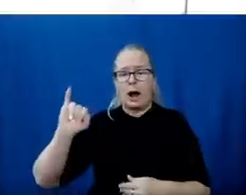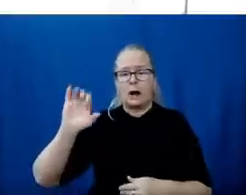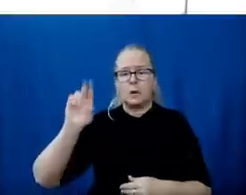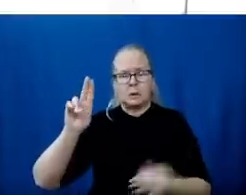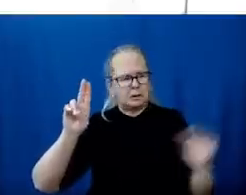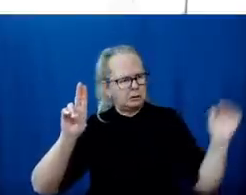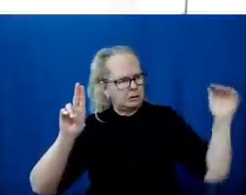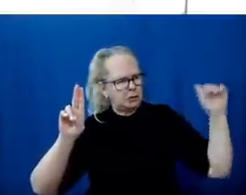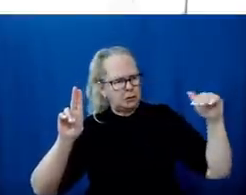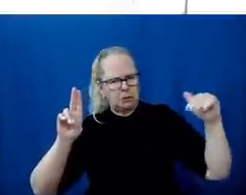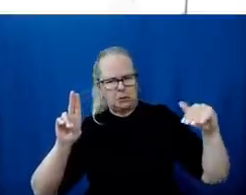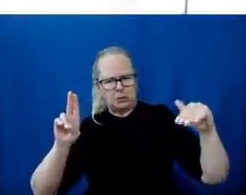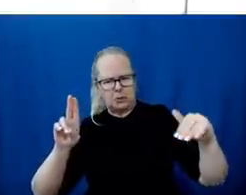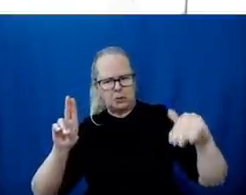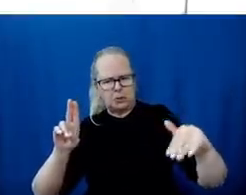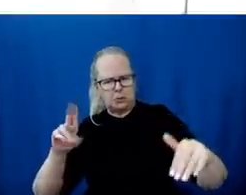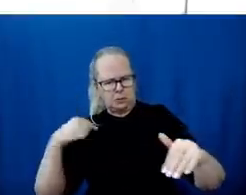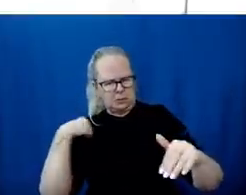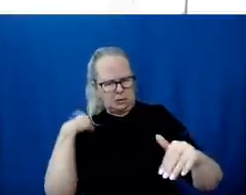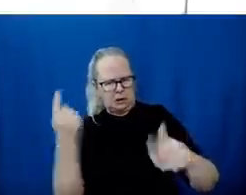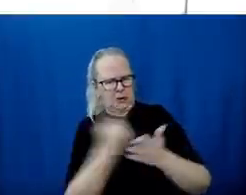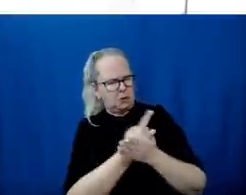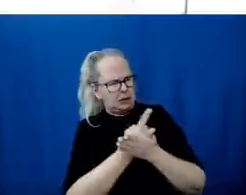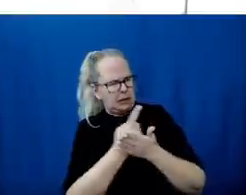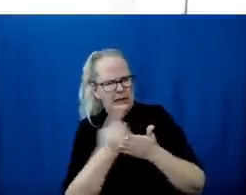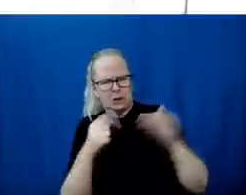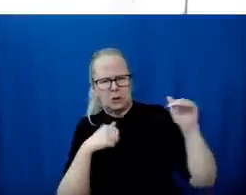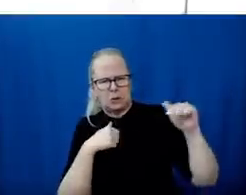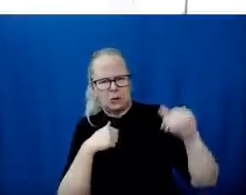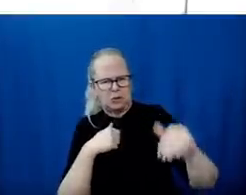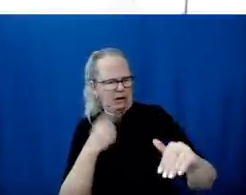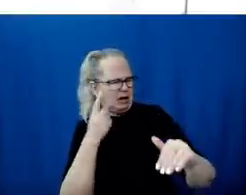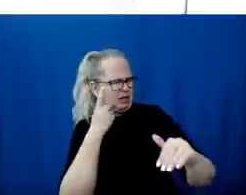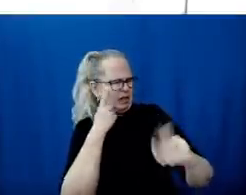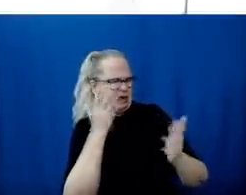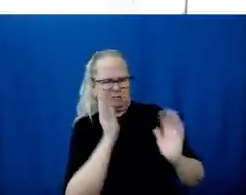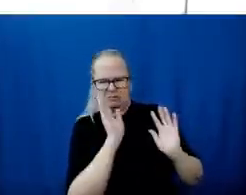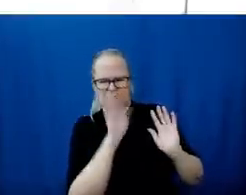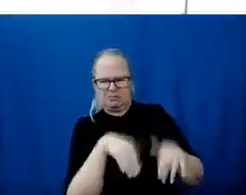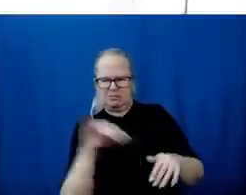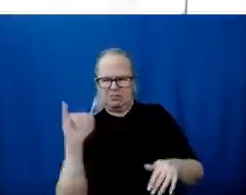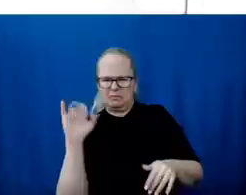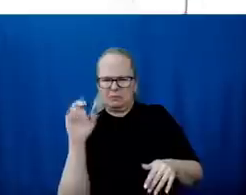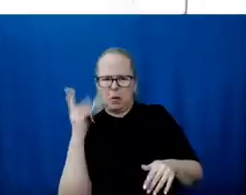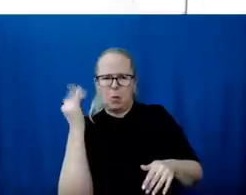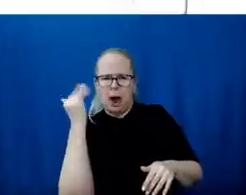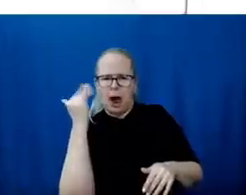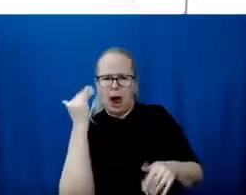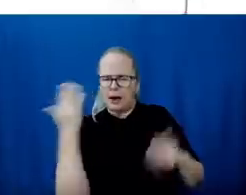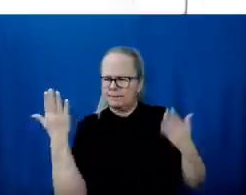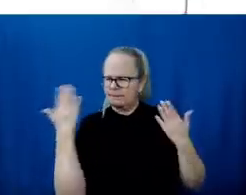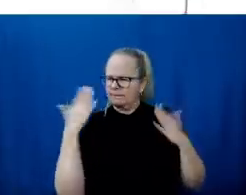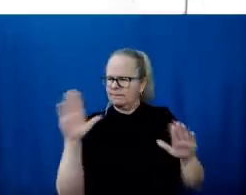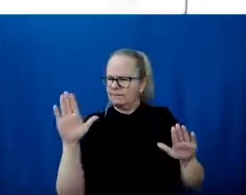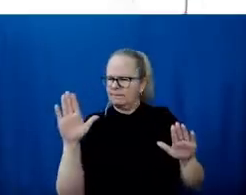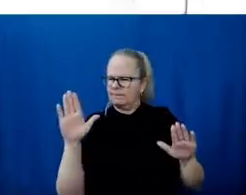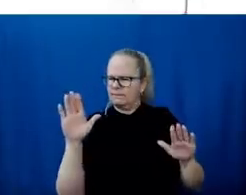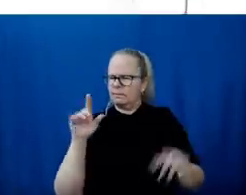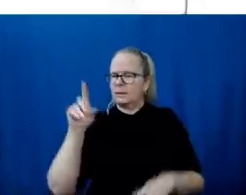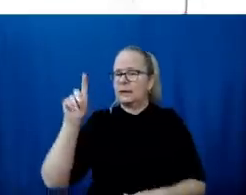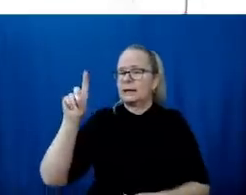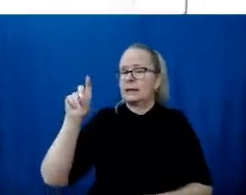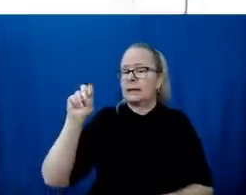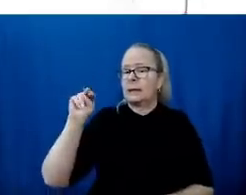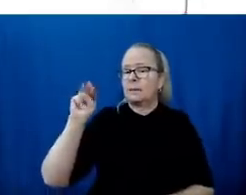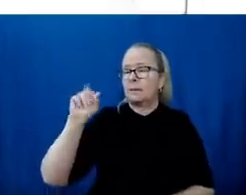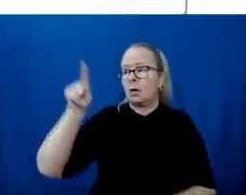the ICU curve. So you can see it's dropped precipitously over the last week. Not entirely sure why that is. They are saying